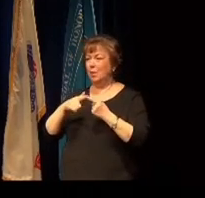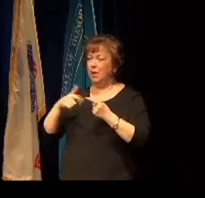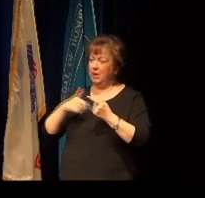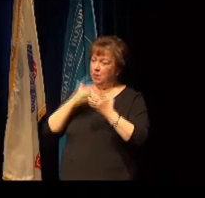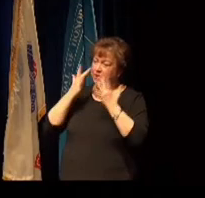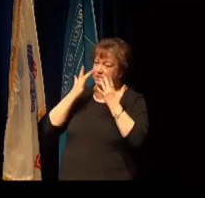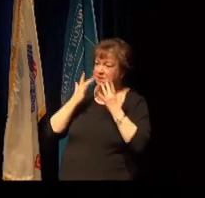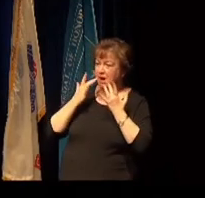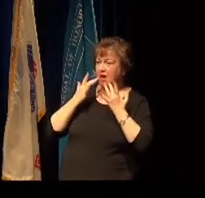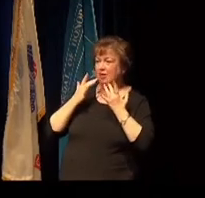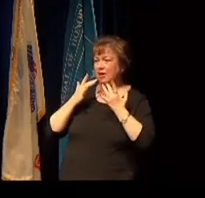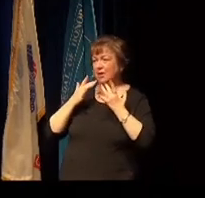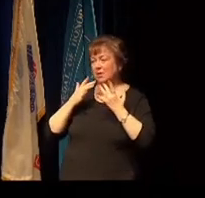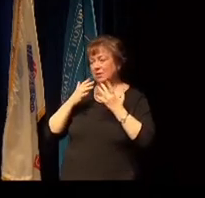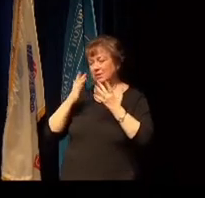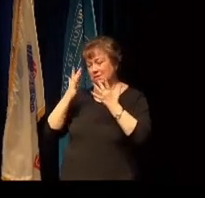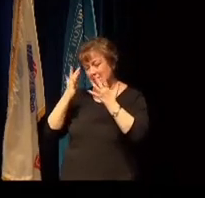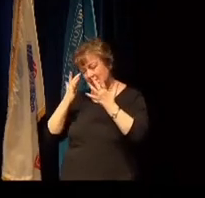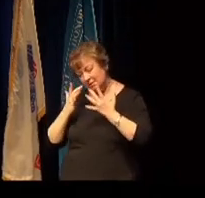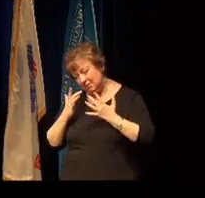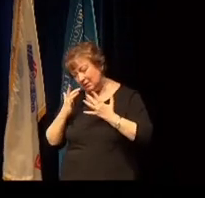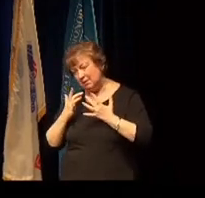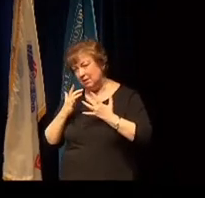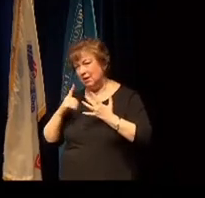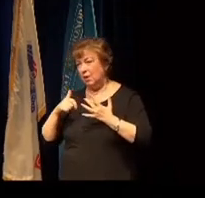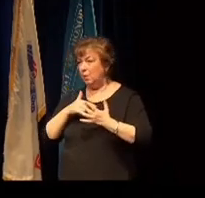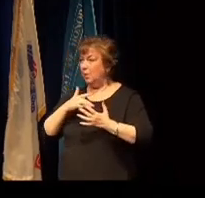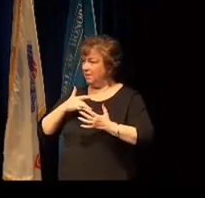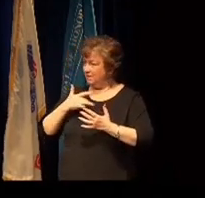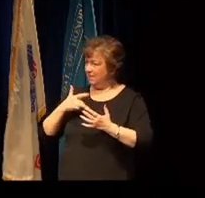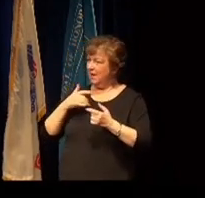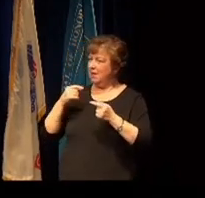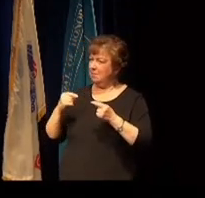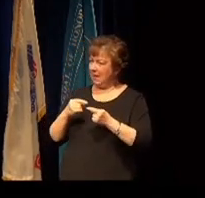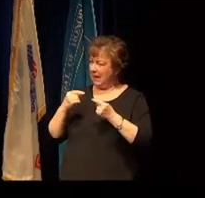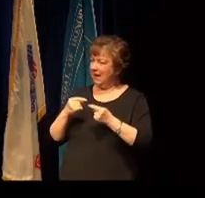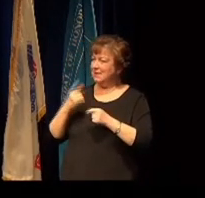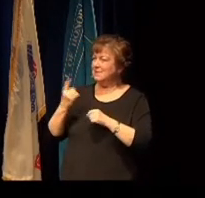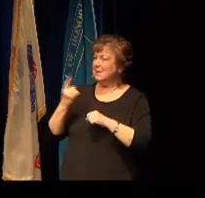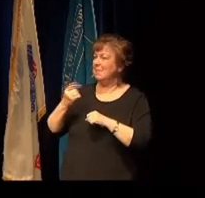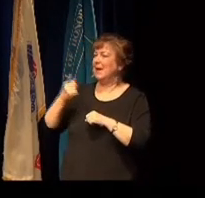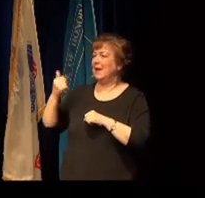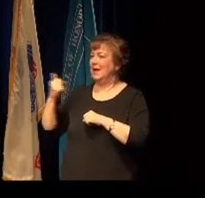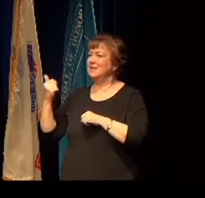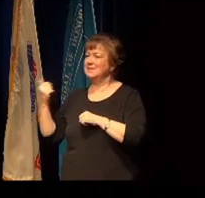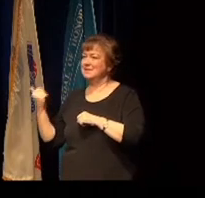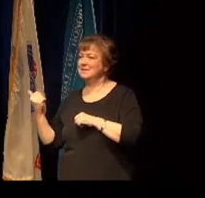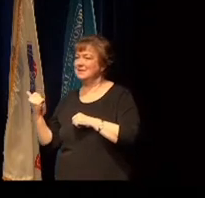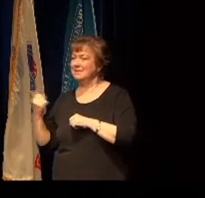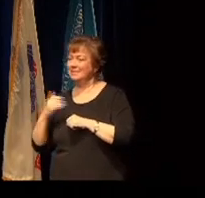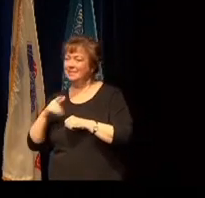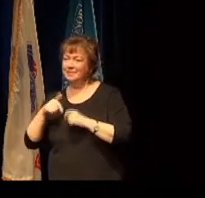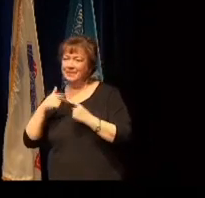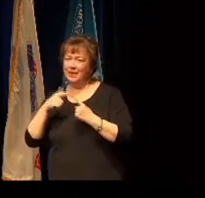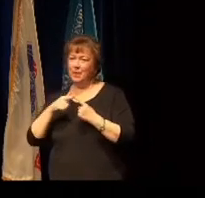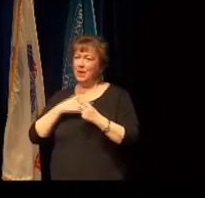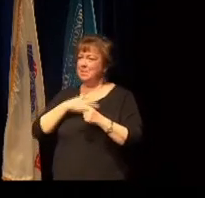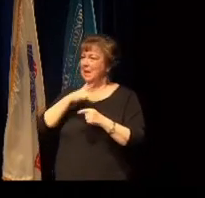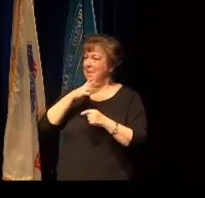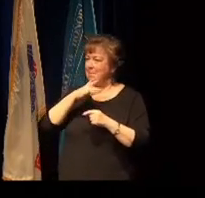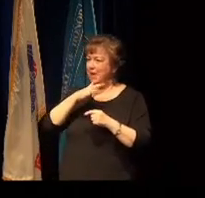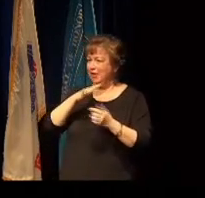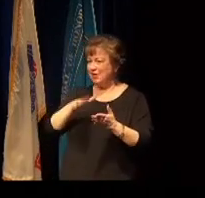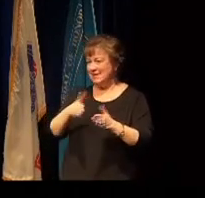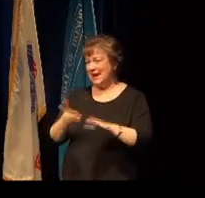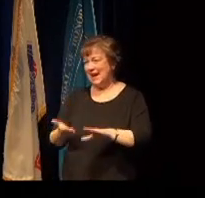by our sorrow, what happens is we get to feel the pain of somebody else. When my mother died, I was asked to speak at